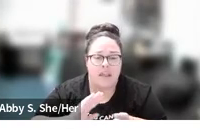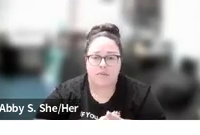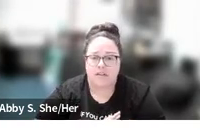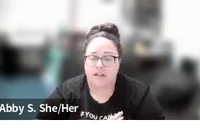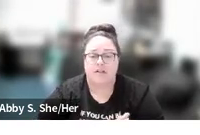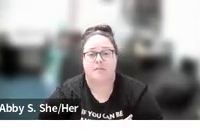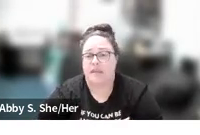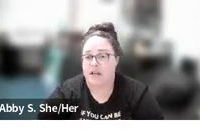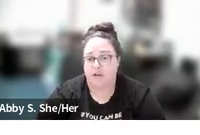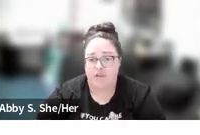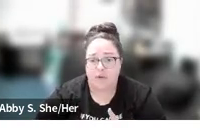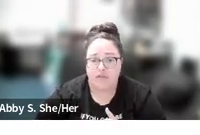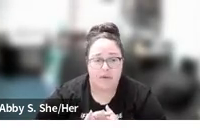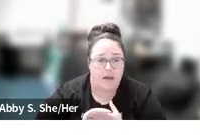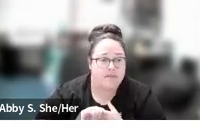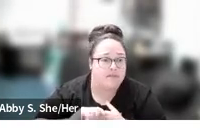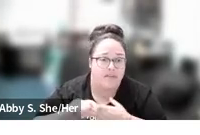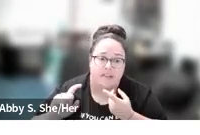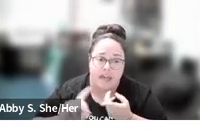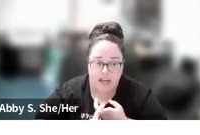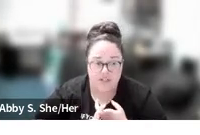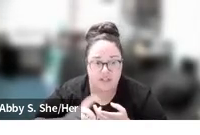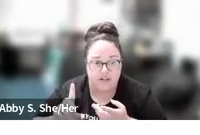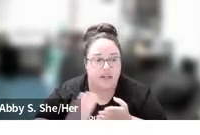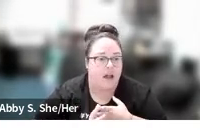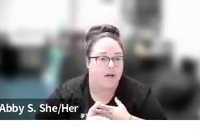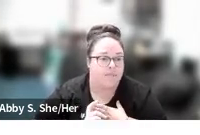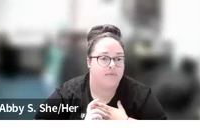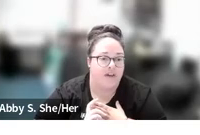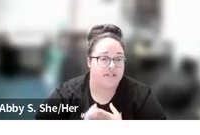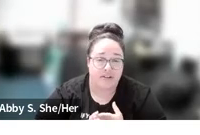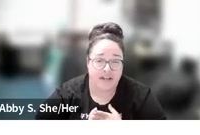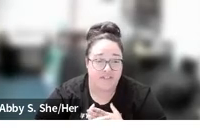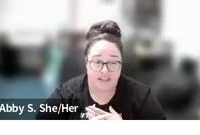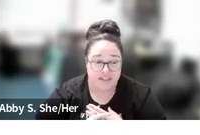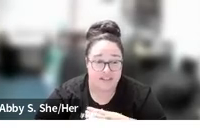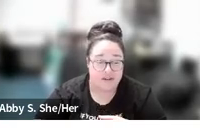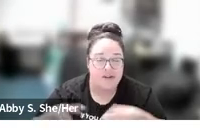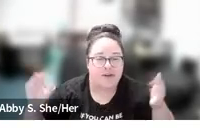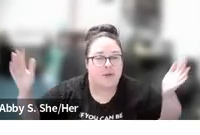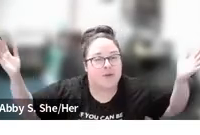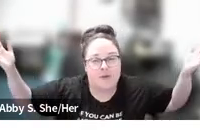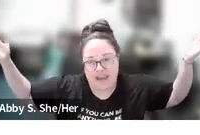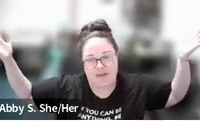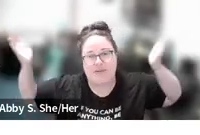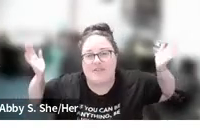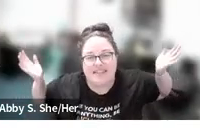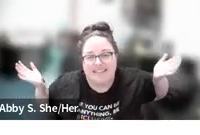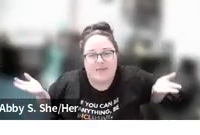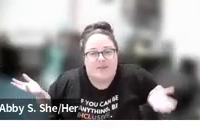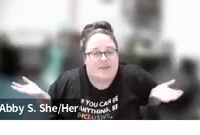Like being able to clear space on your phone from apps like the cache clearing, file sharing, I feel like is easier. Google